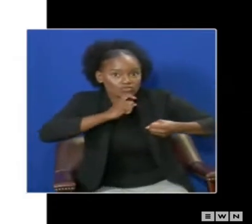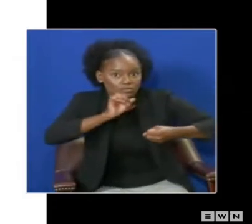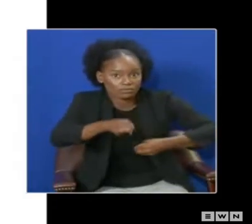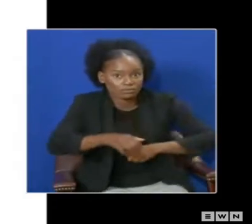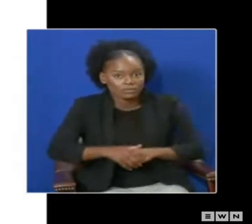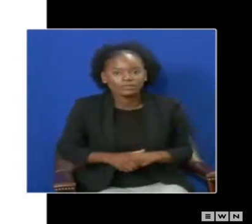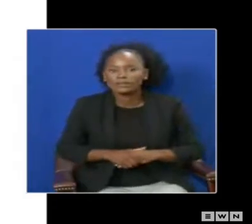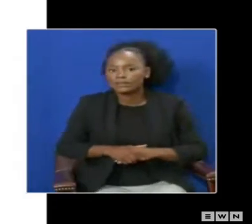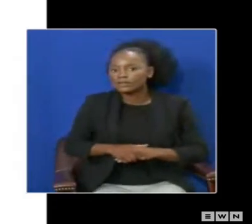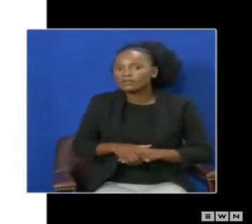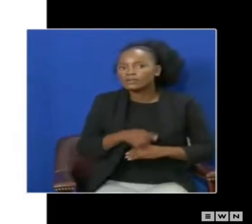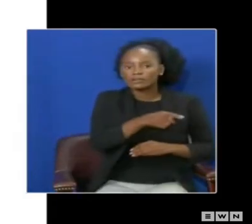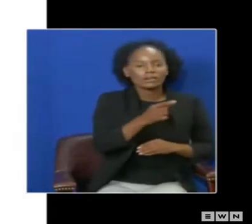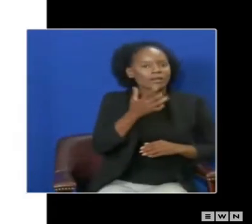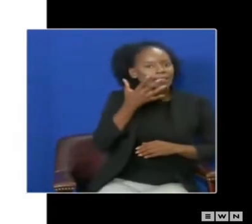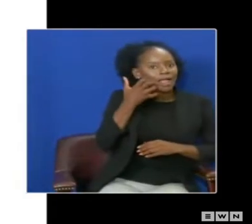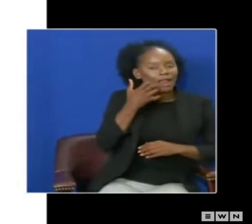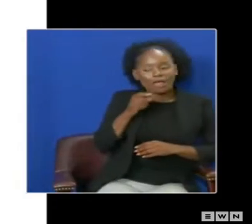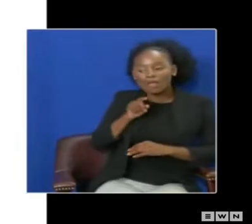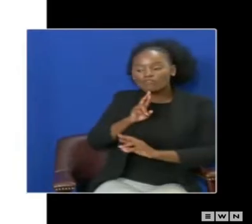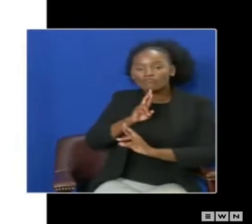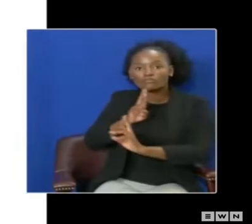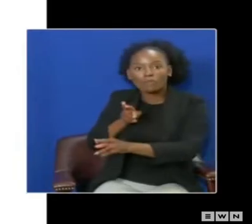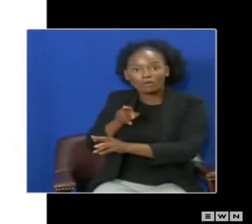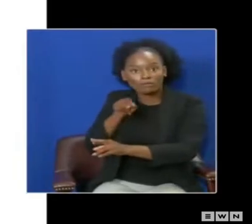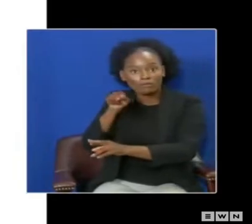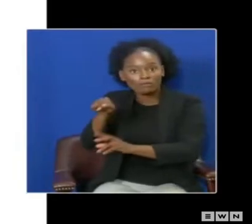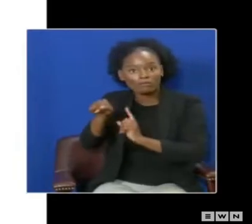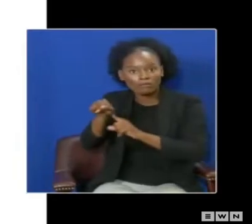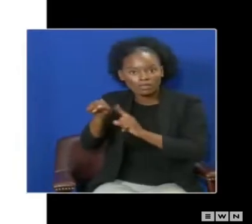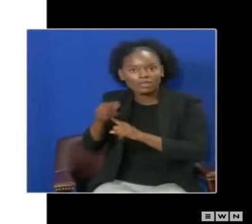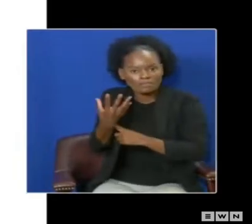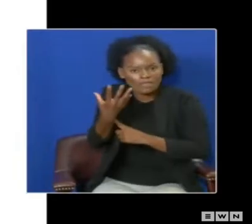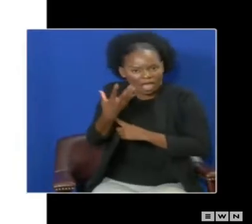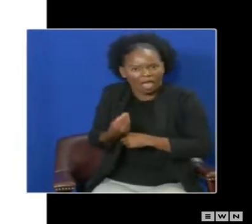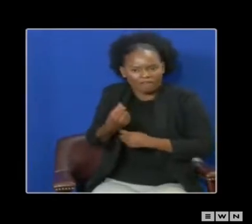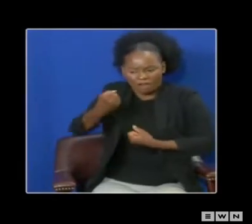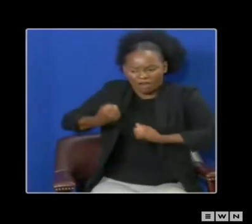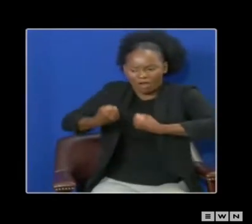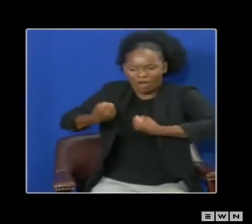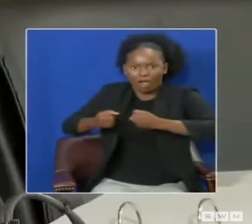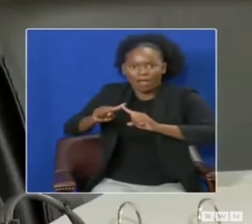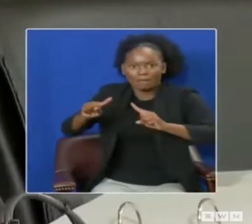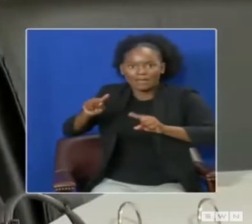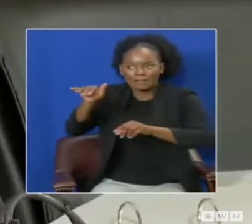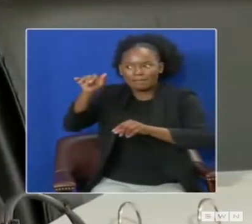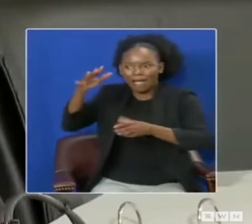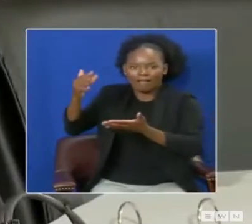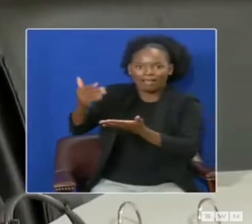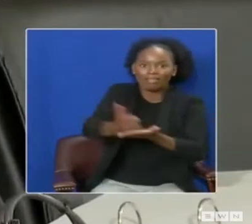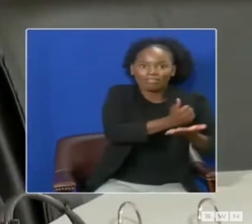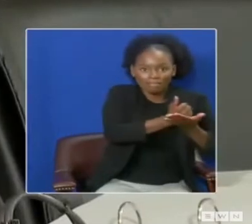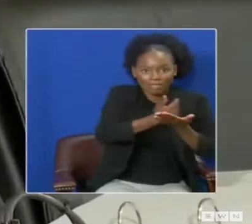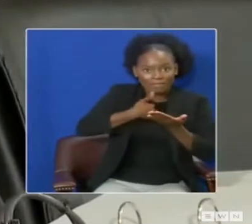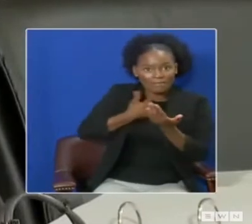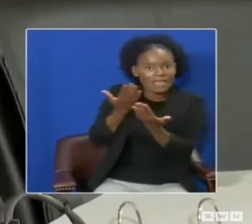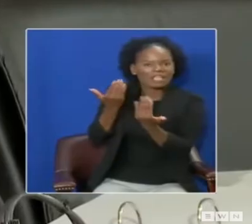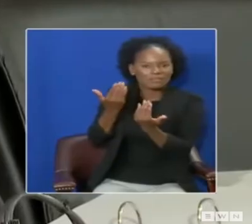bank took it. I'm expecting a car next month. On 2 March, Mr. Rafadi requests